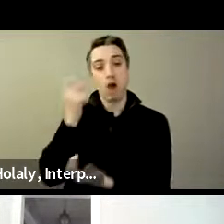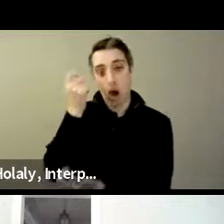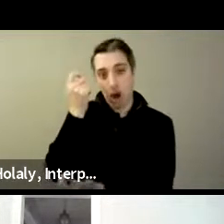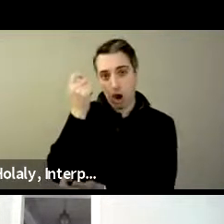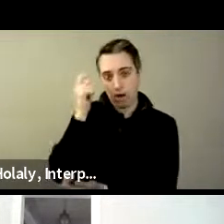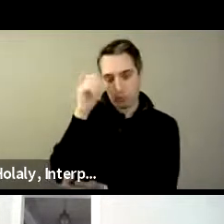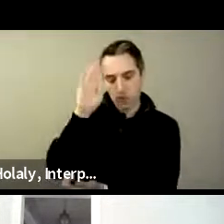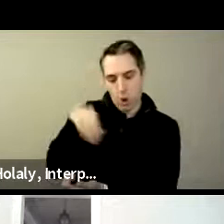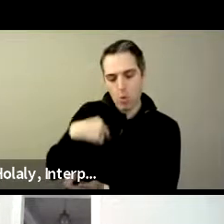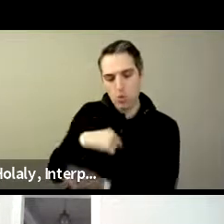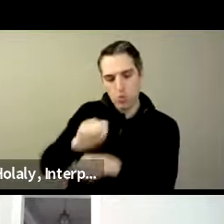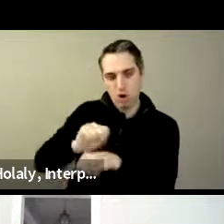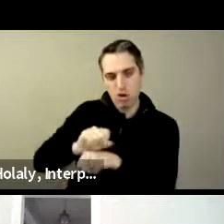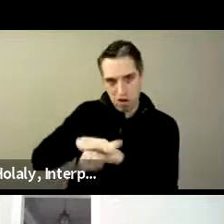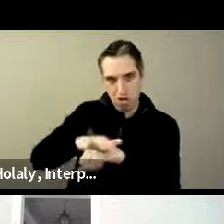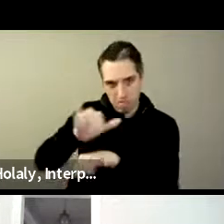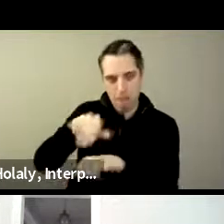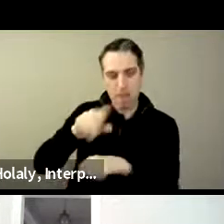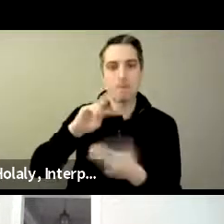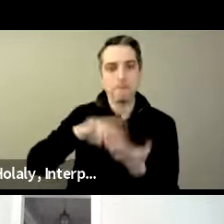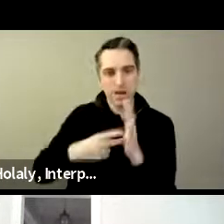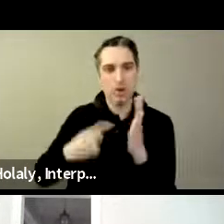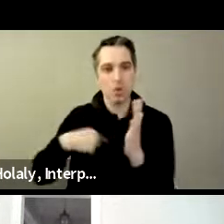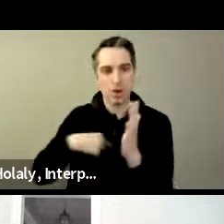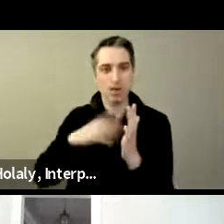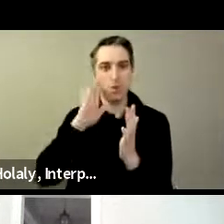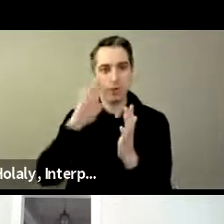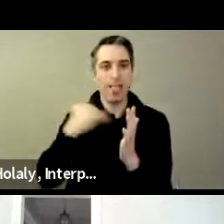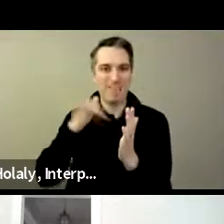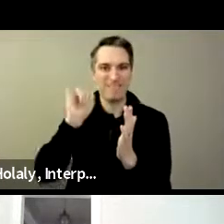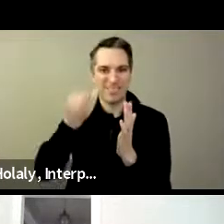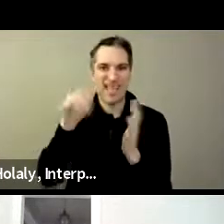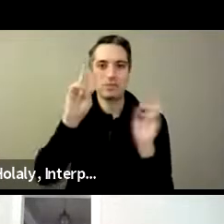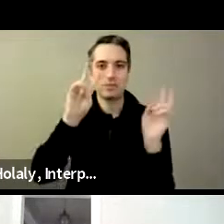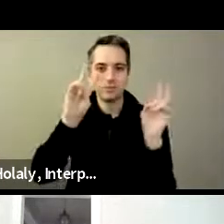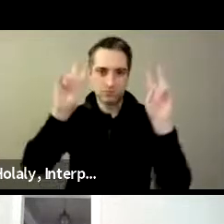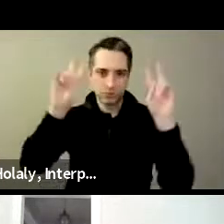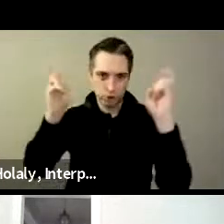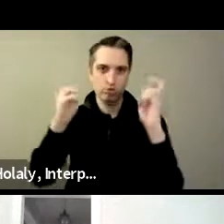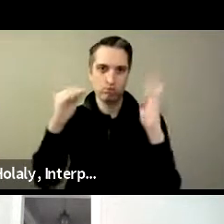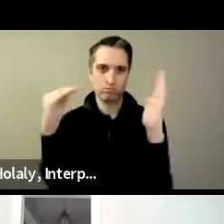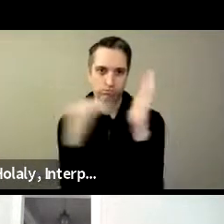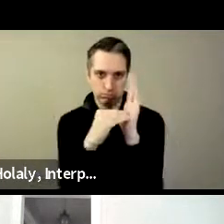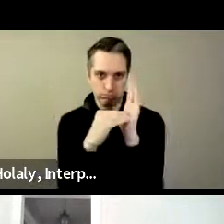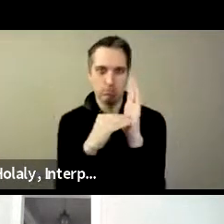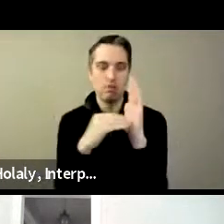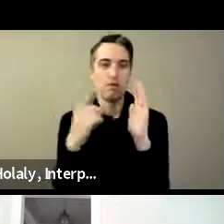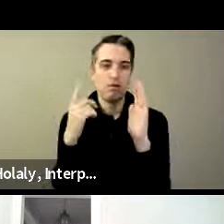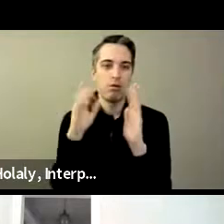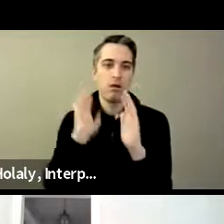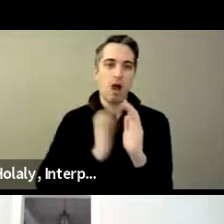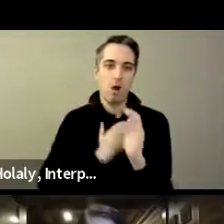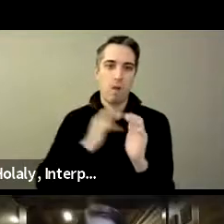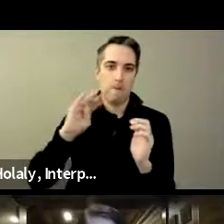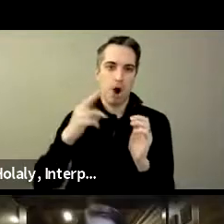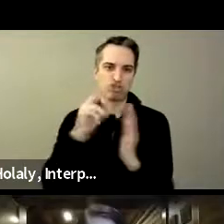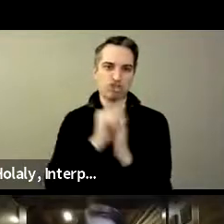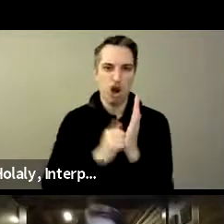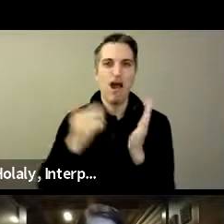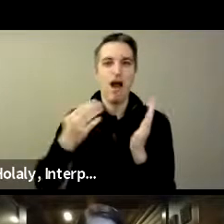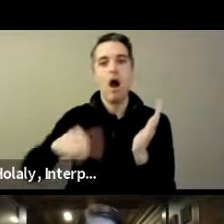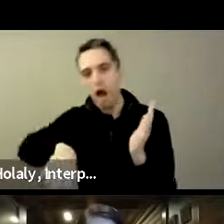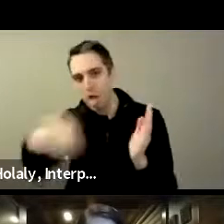item is on our March agenda for a vote. We'll just need someone else to make the motion at that time. Okay. Very